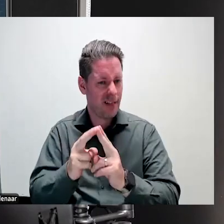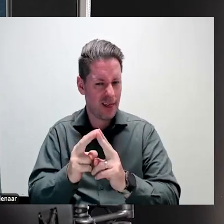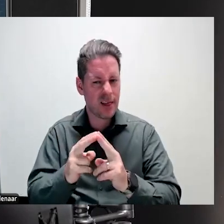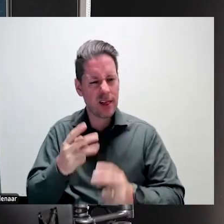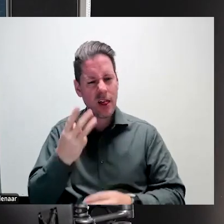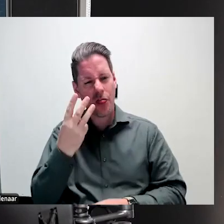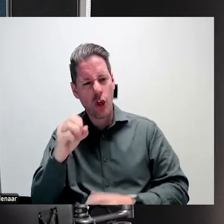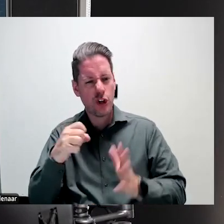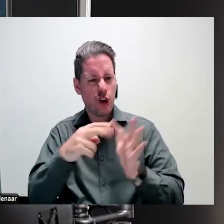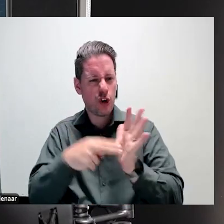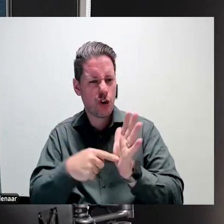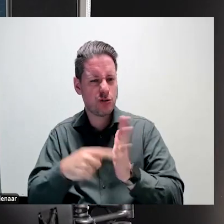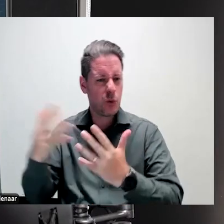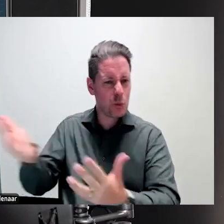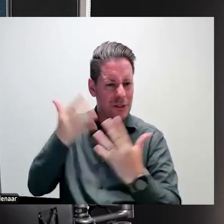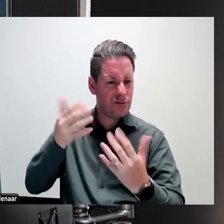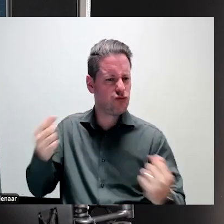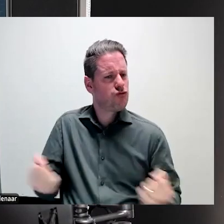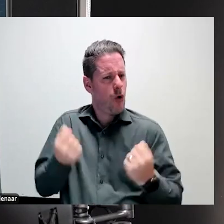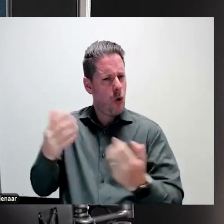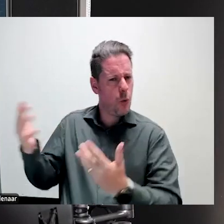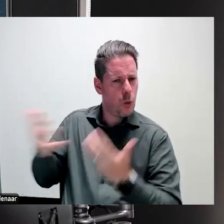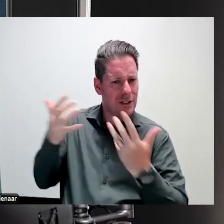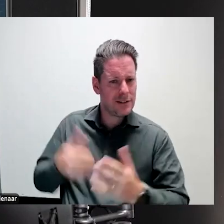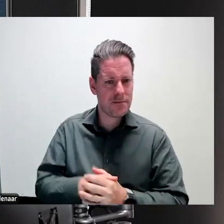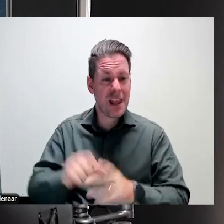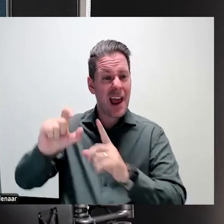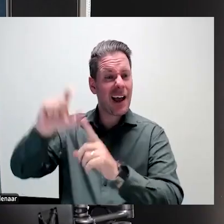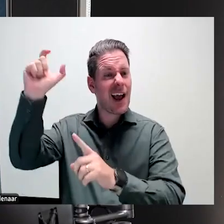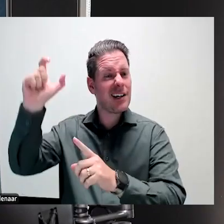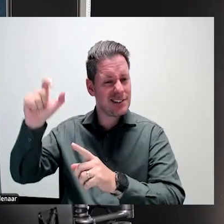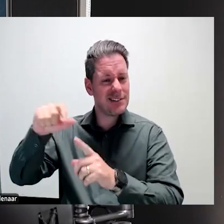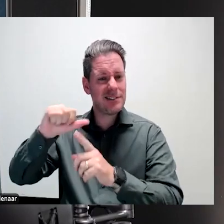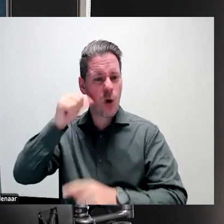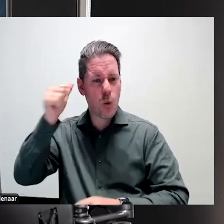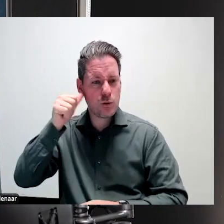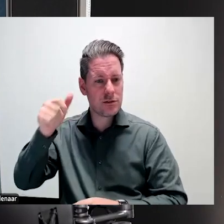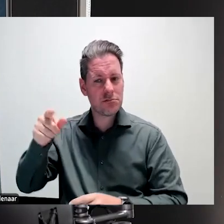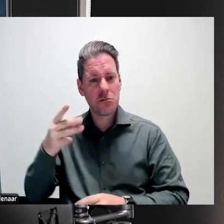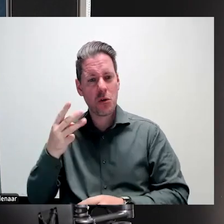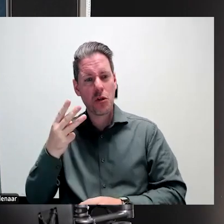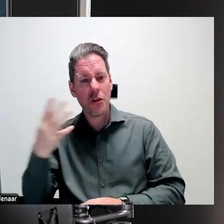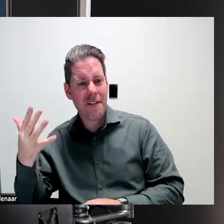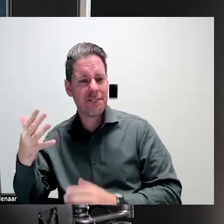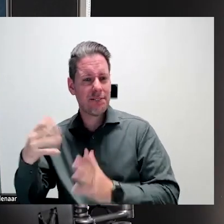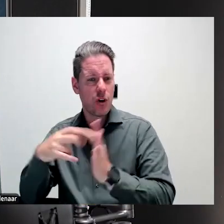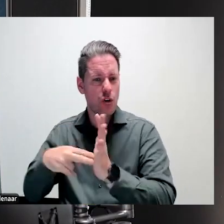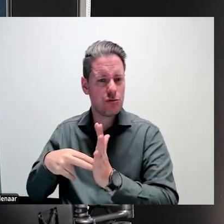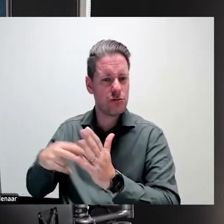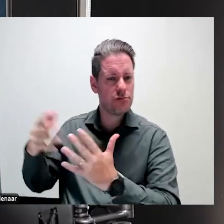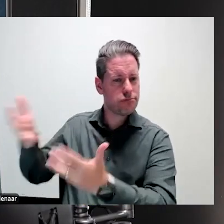today, winds up to 30 knots at times. On the Cairns coast, we get up to 25 knots at times in the offshore